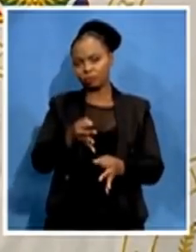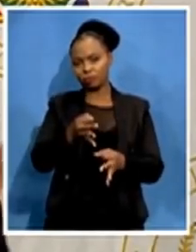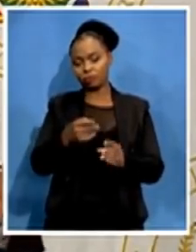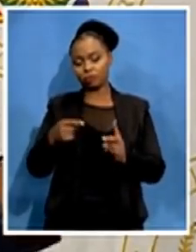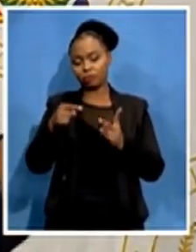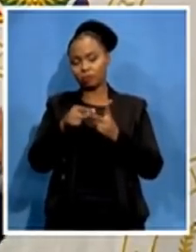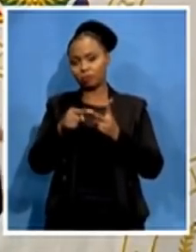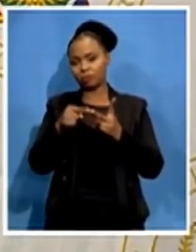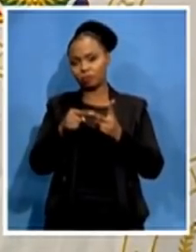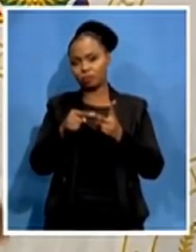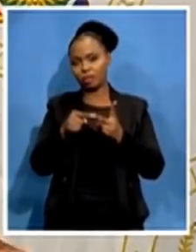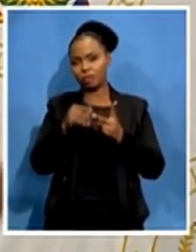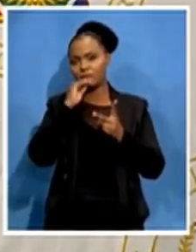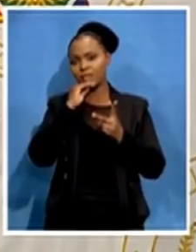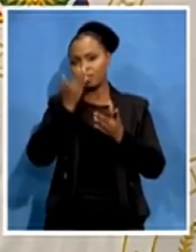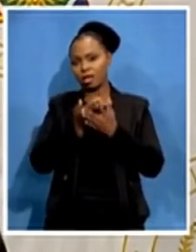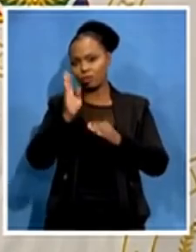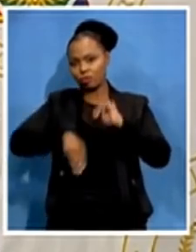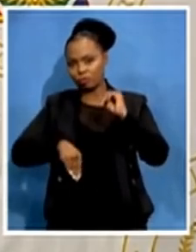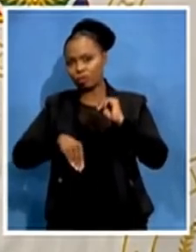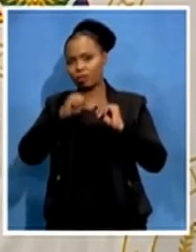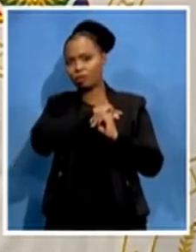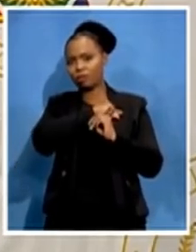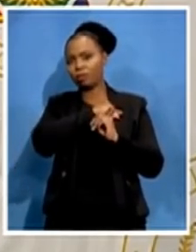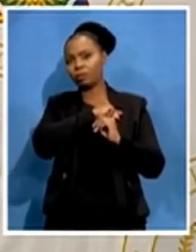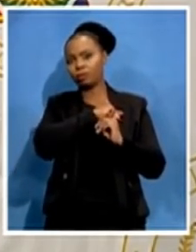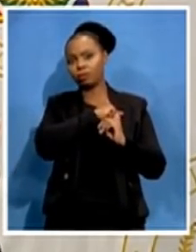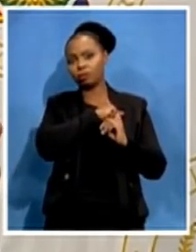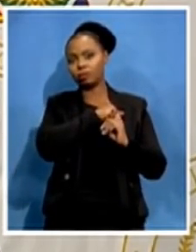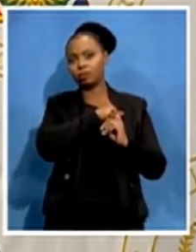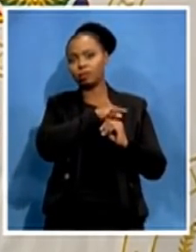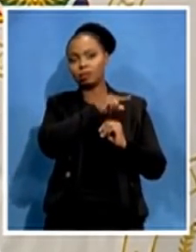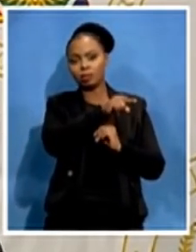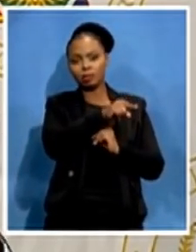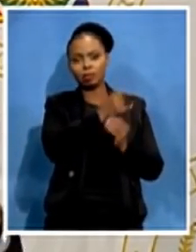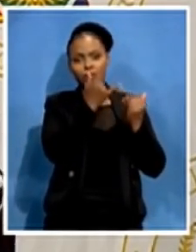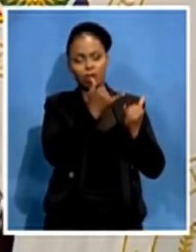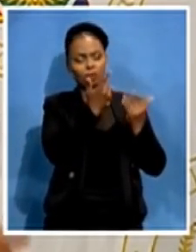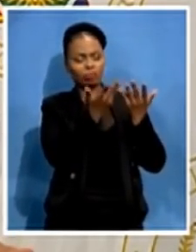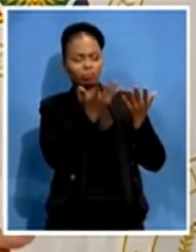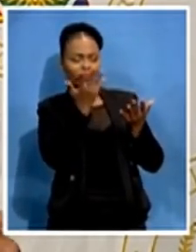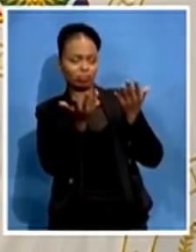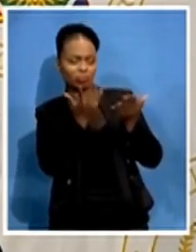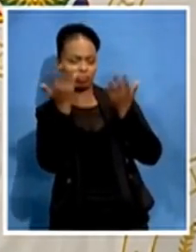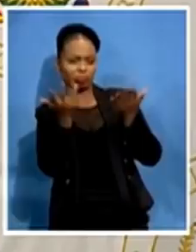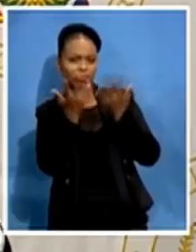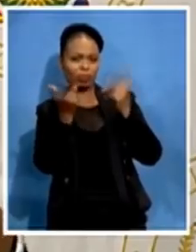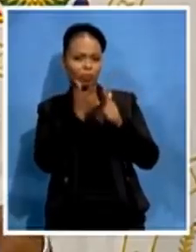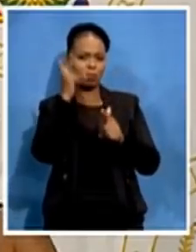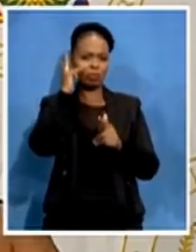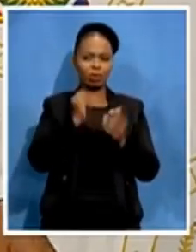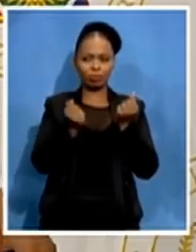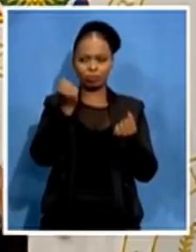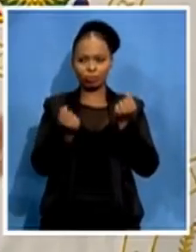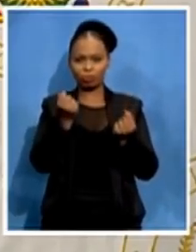A rumor that emerged from the hearing was that a review is likely to